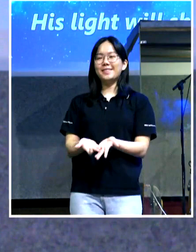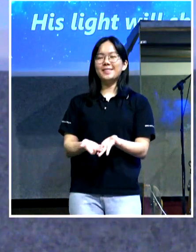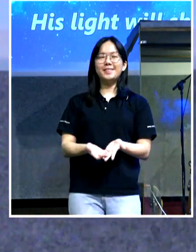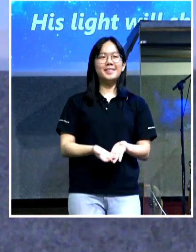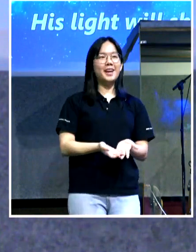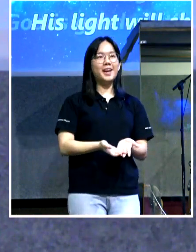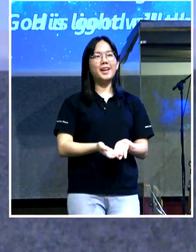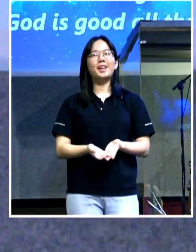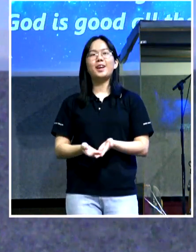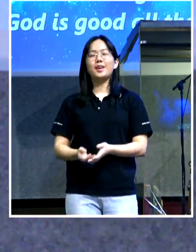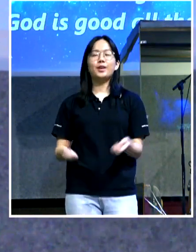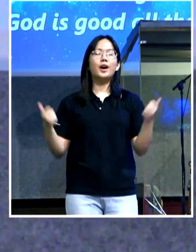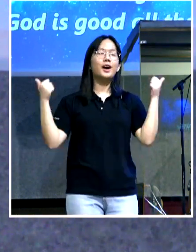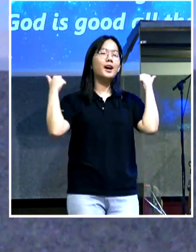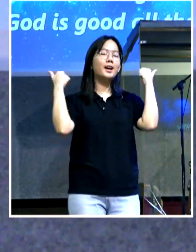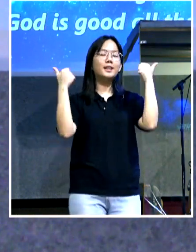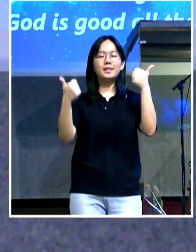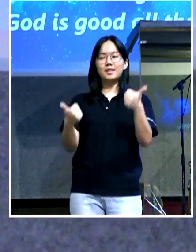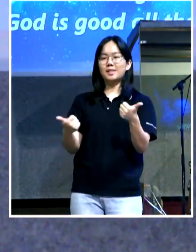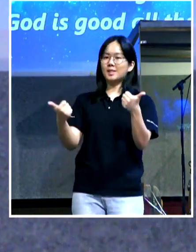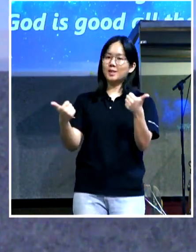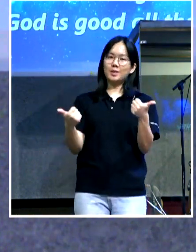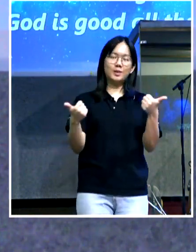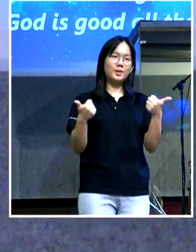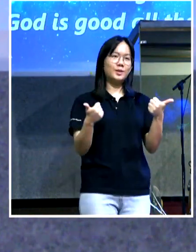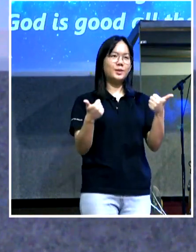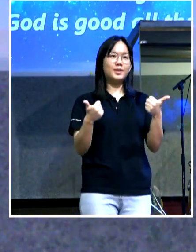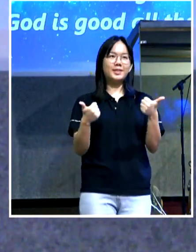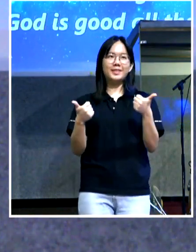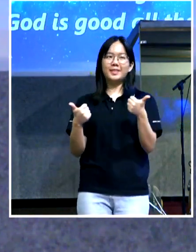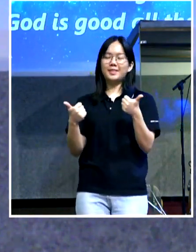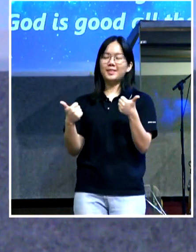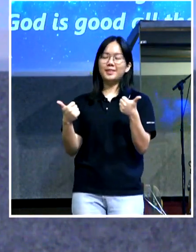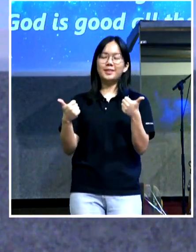will shine. God is